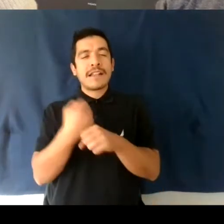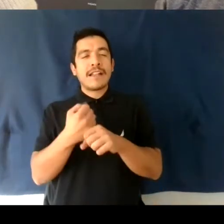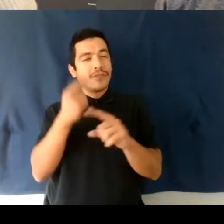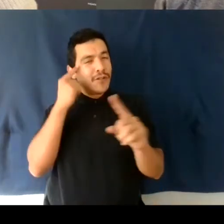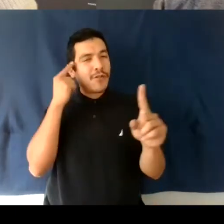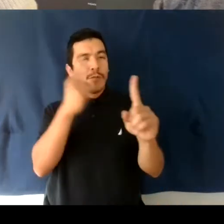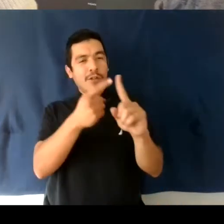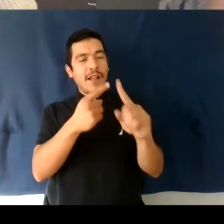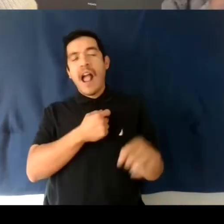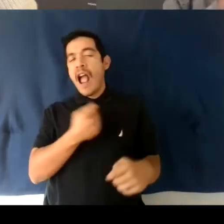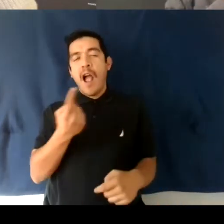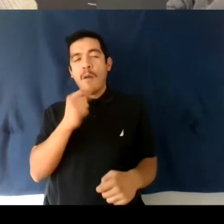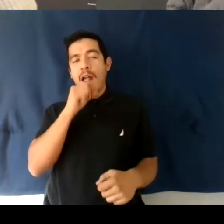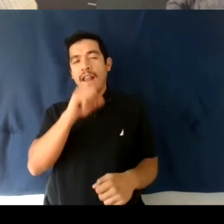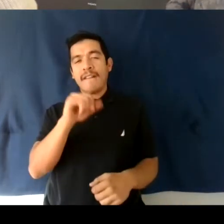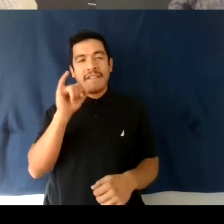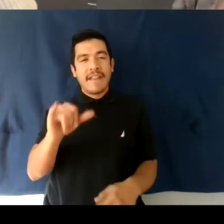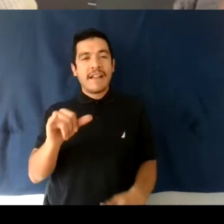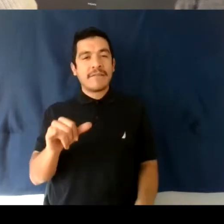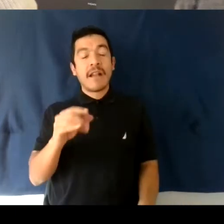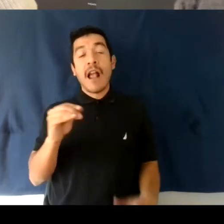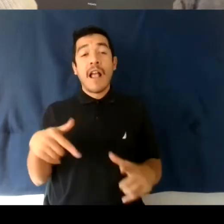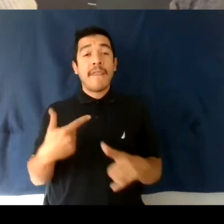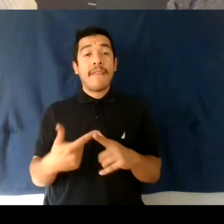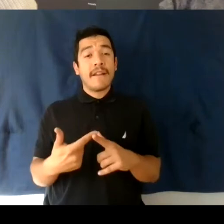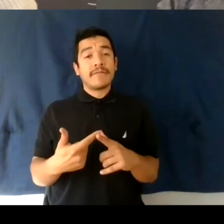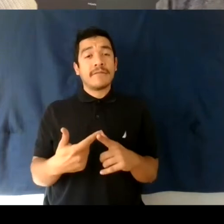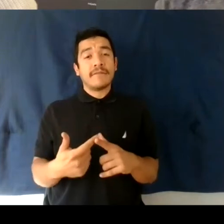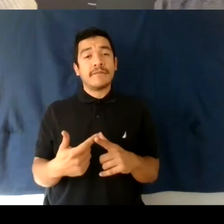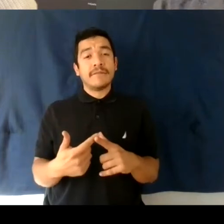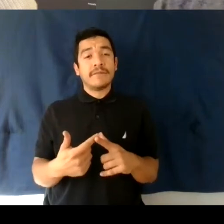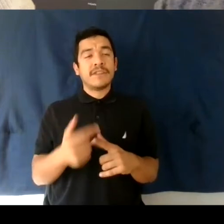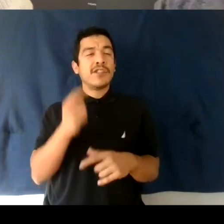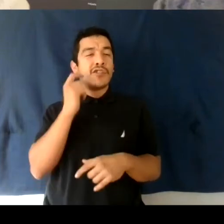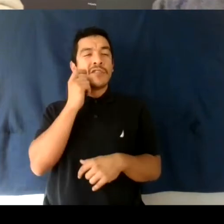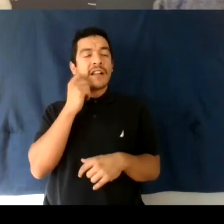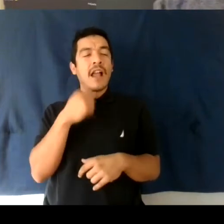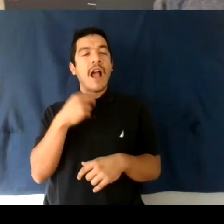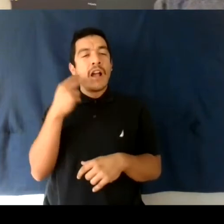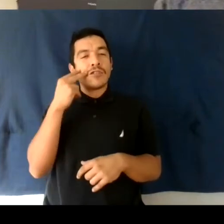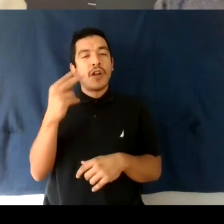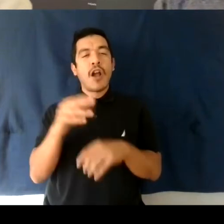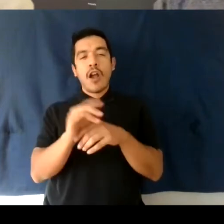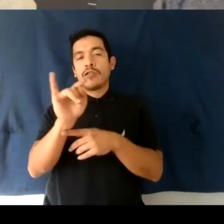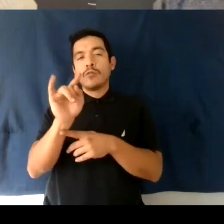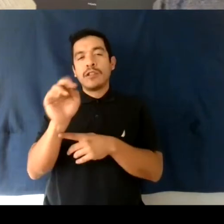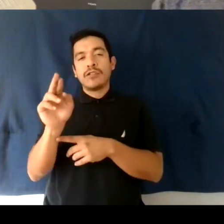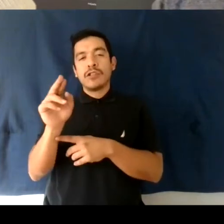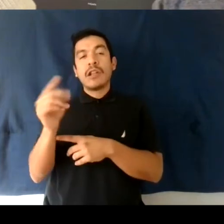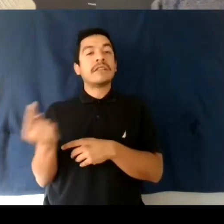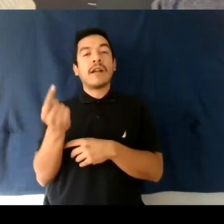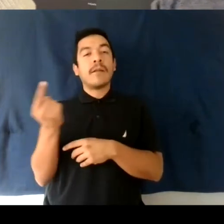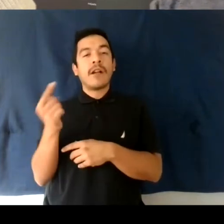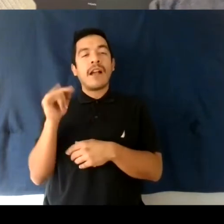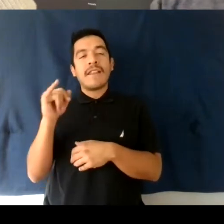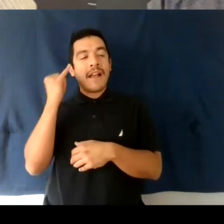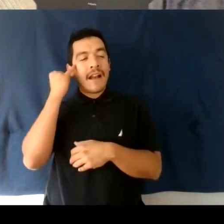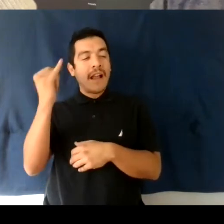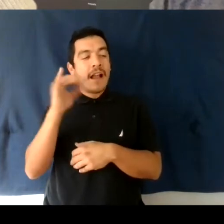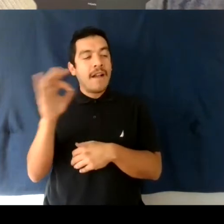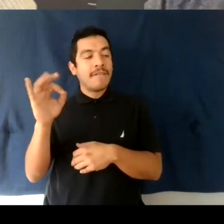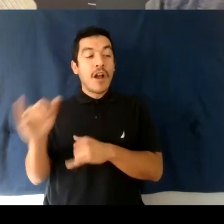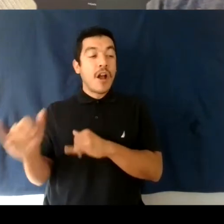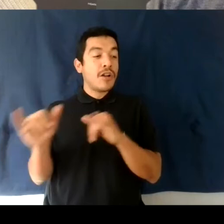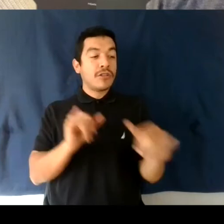Like I've always loved them. And then recently, I think I saw it was on Twitter, someone that the idea of